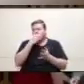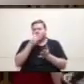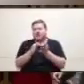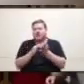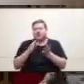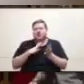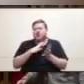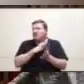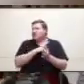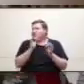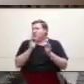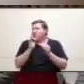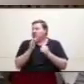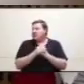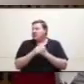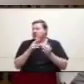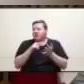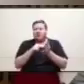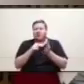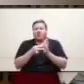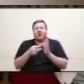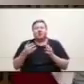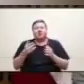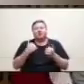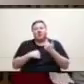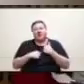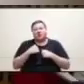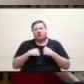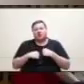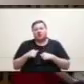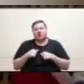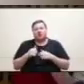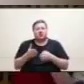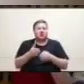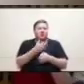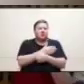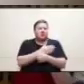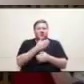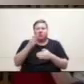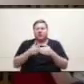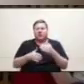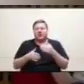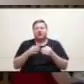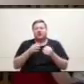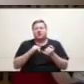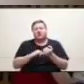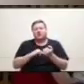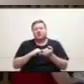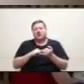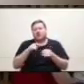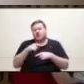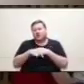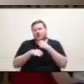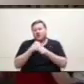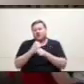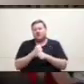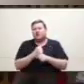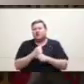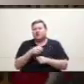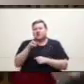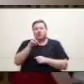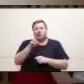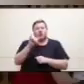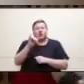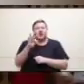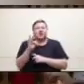we have then come up with a plan of action to say, before the end of September this year, all these UIFs must